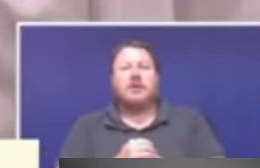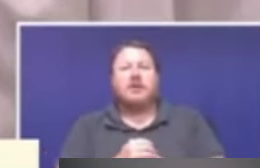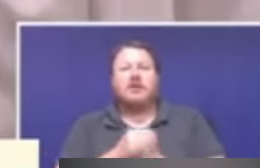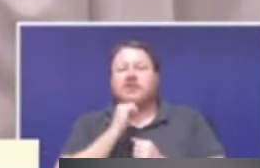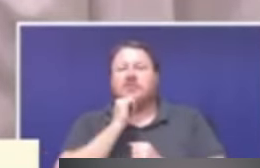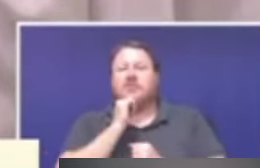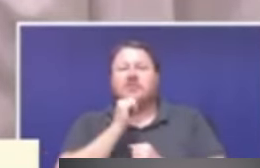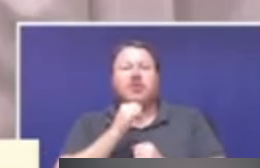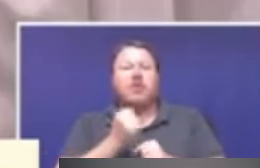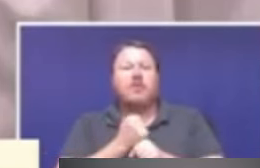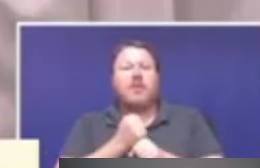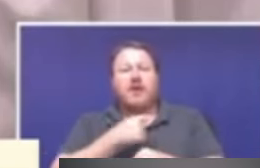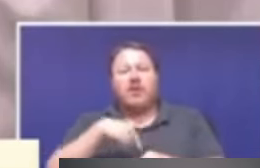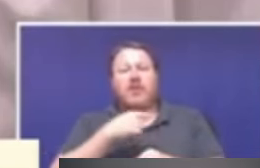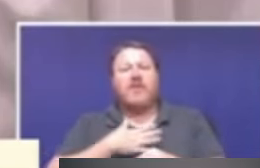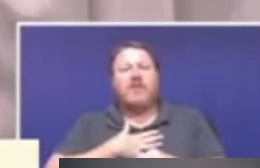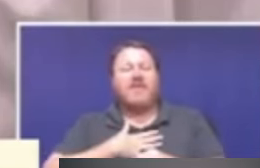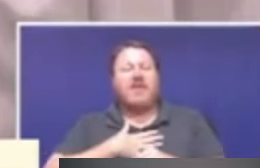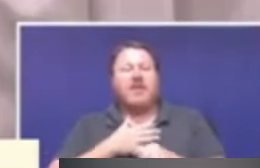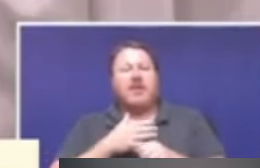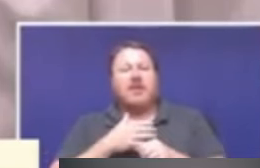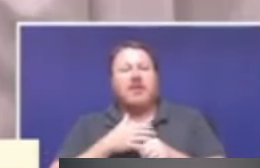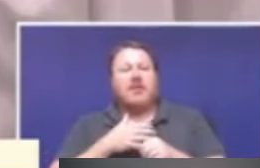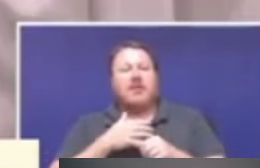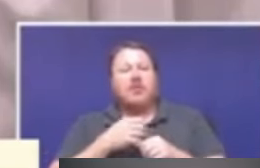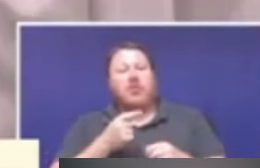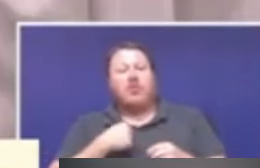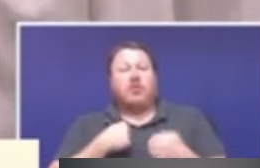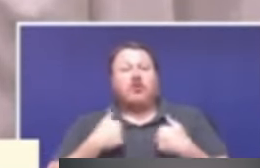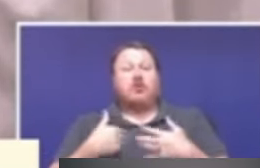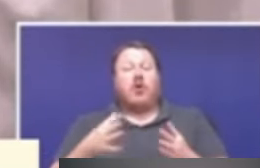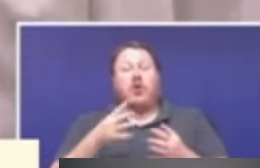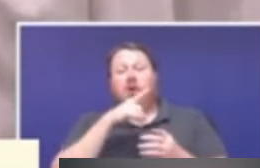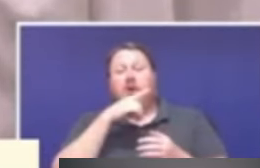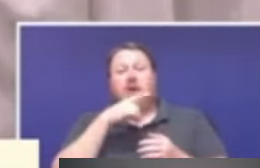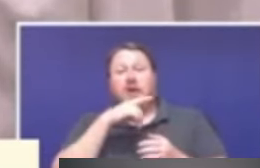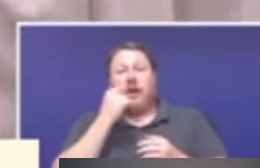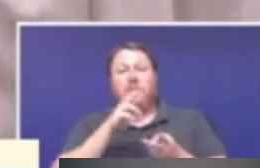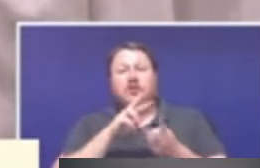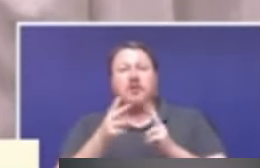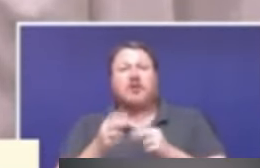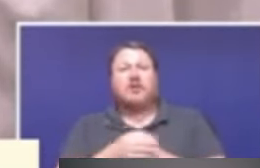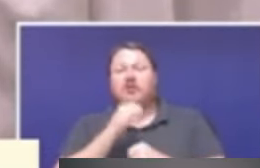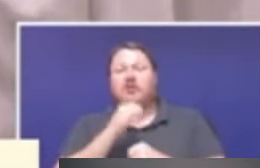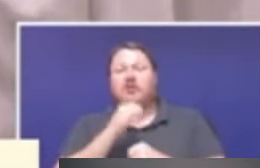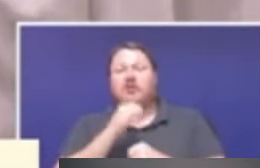feel like we've invented name changes. It's not a South African or an African phenomenon. It's